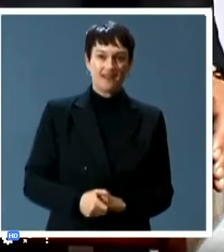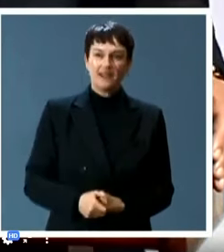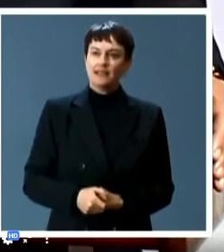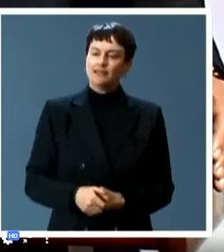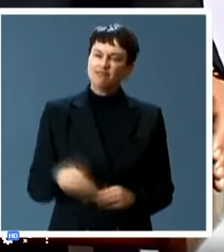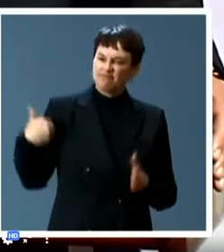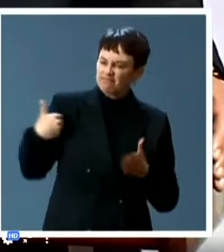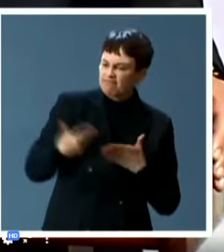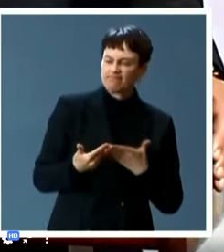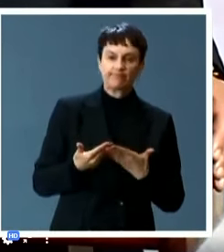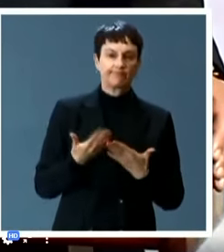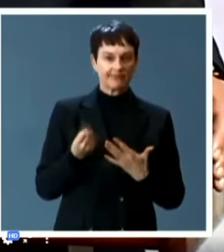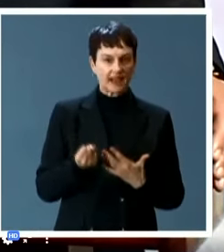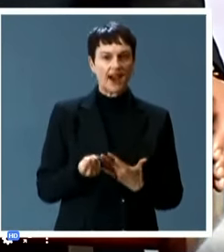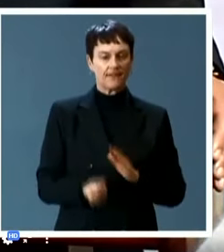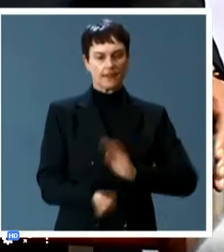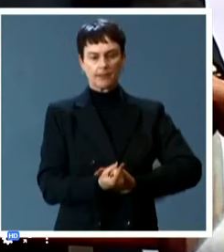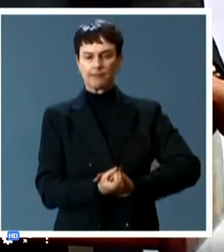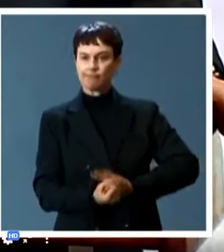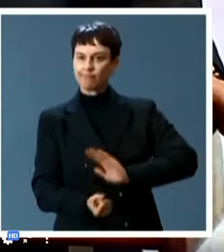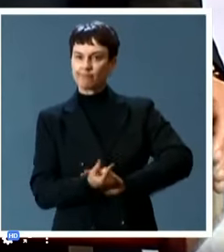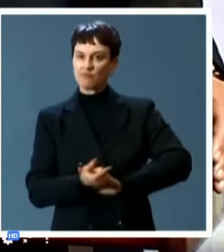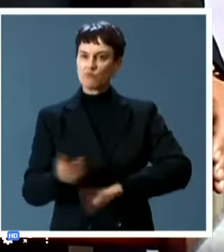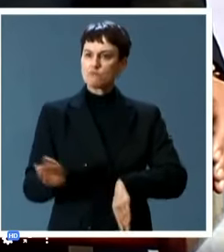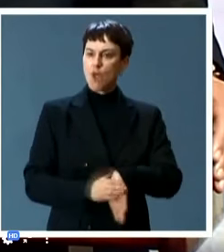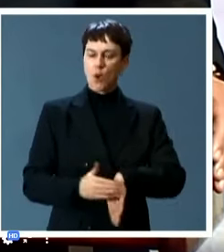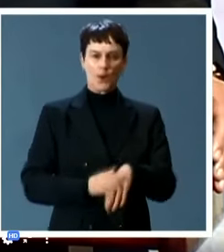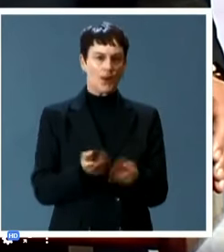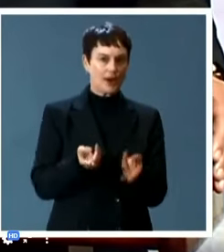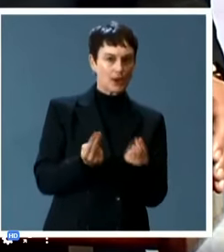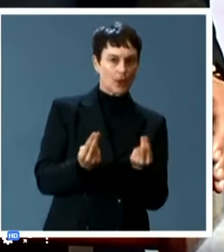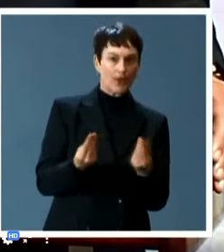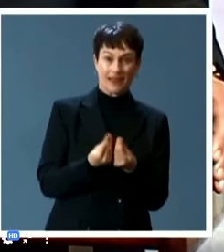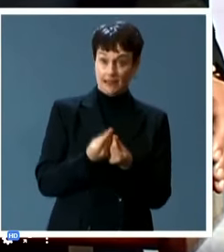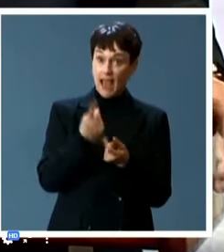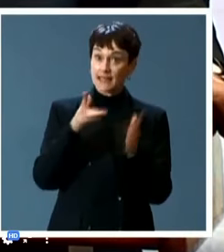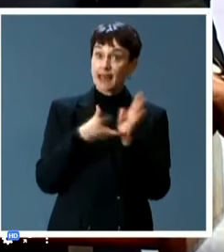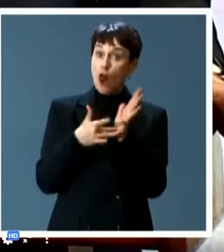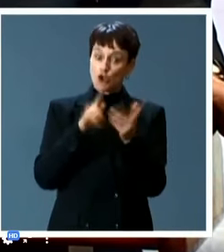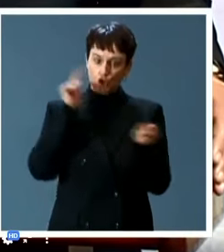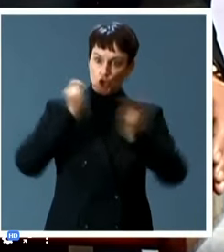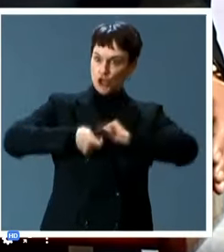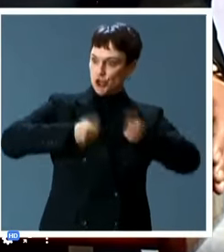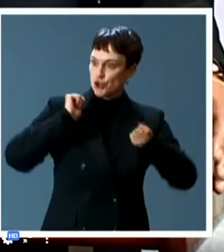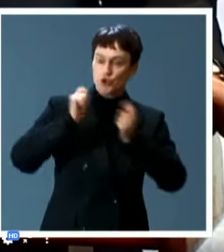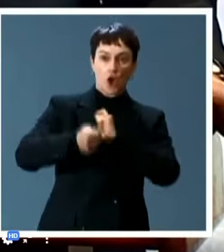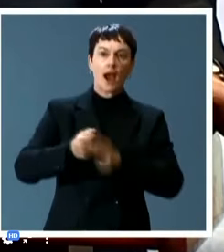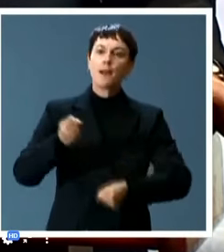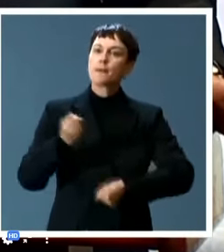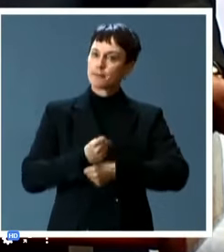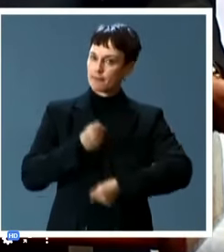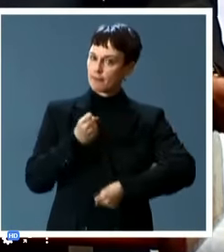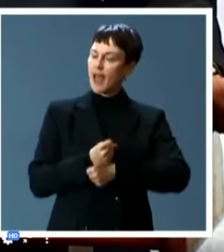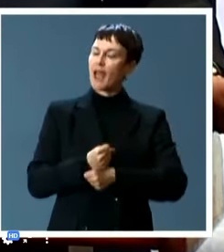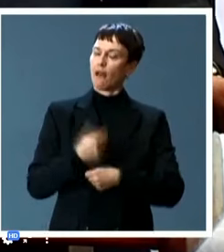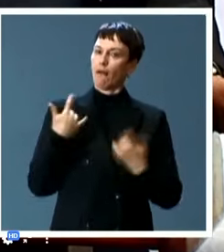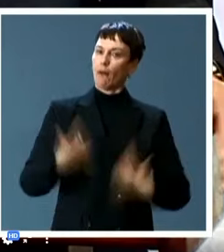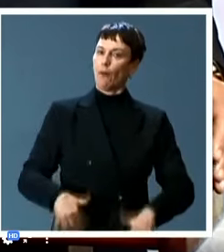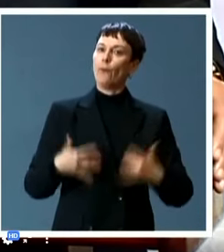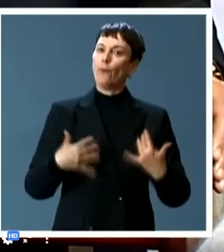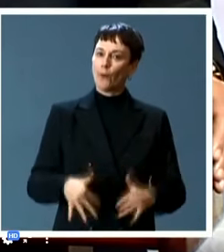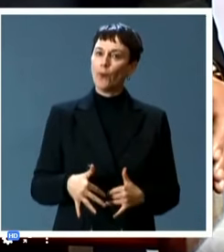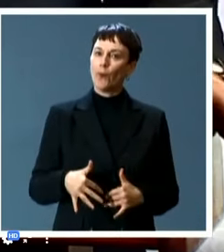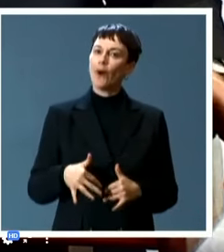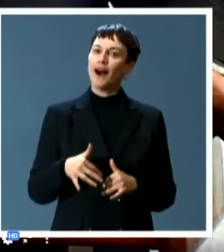new tensions and trends. Globalization and technological change have indeed fueled enormous gains in income and